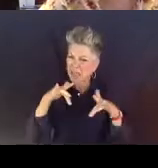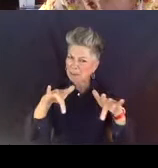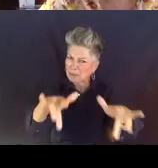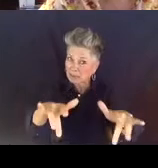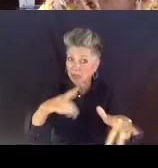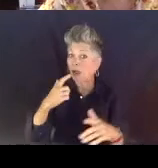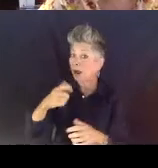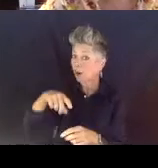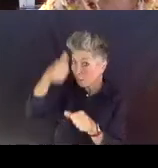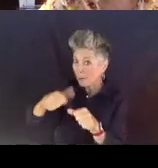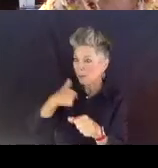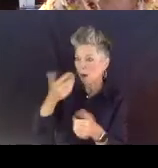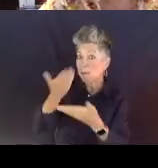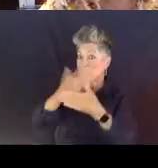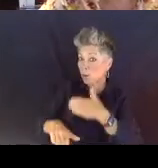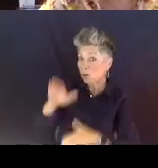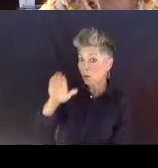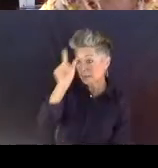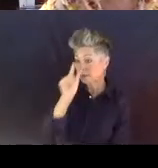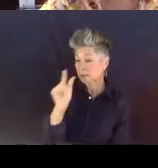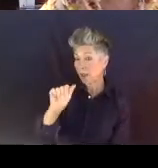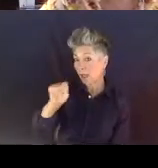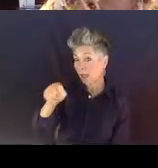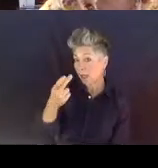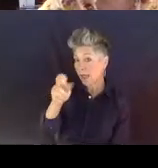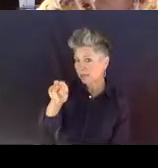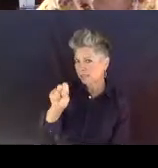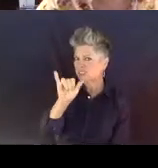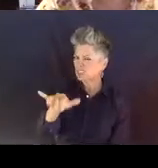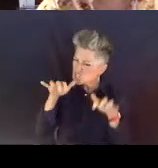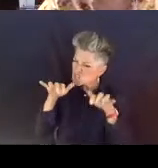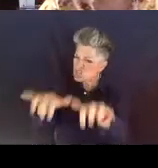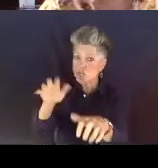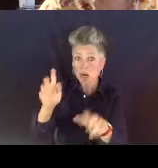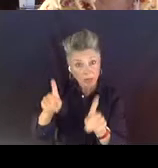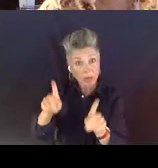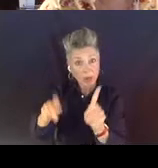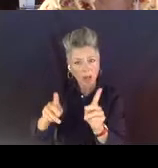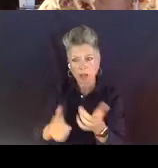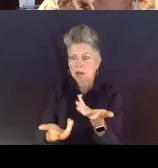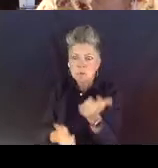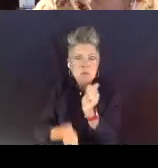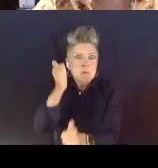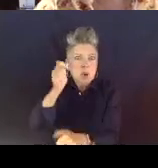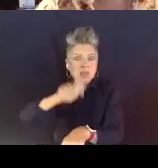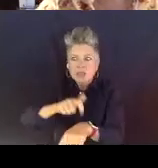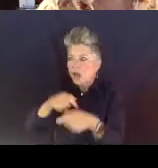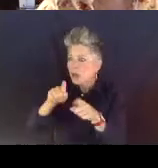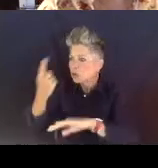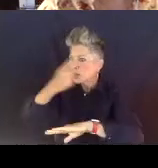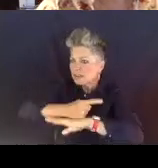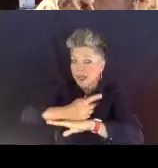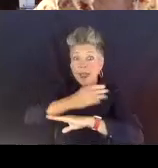Athens, which is a very dense and intense urban environment. Most of the hours of the day and late